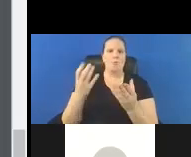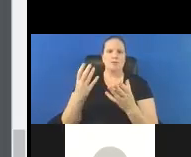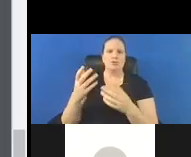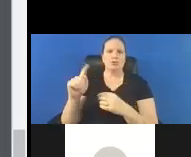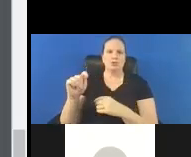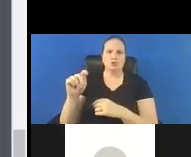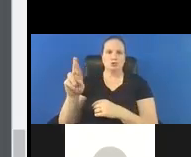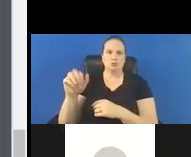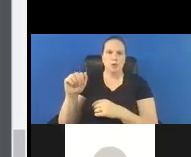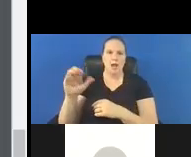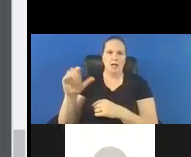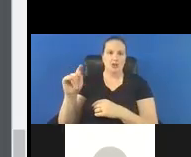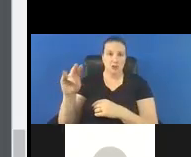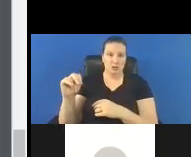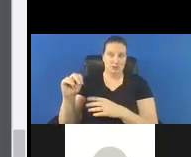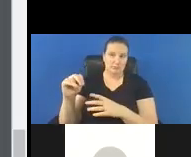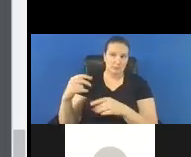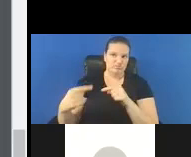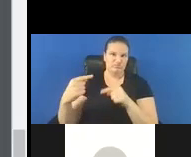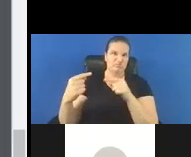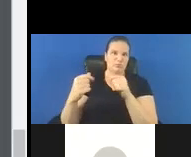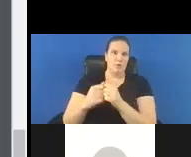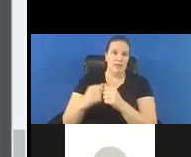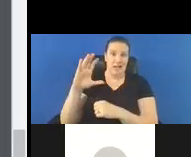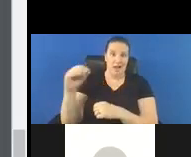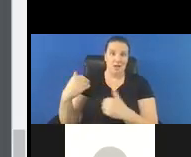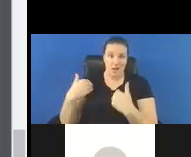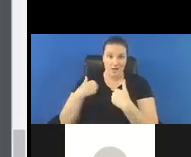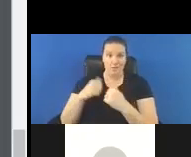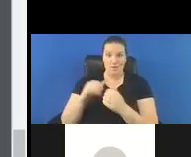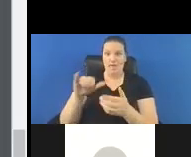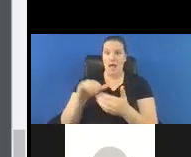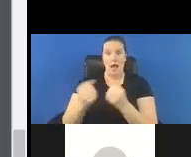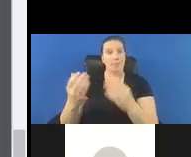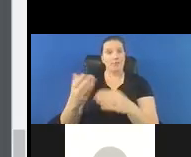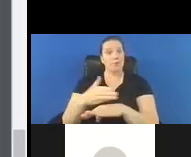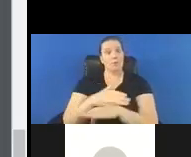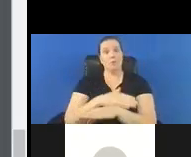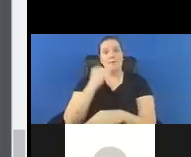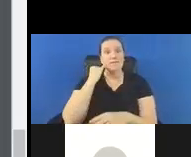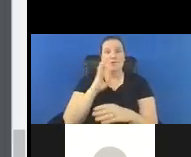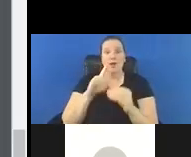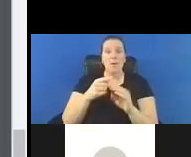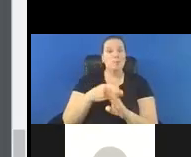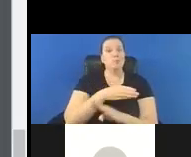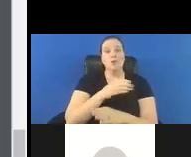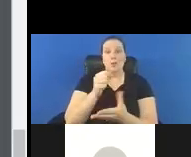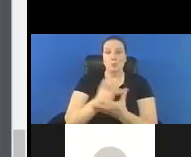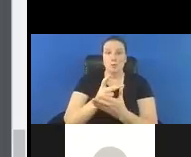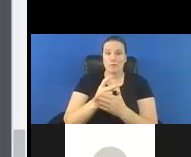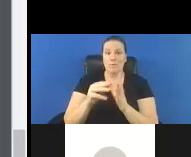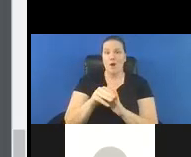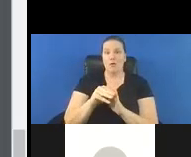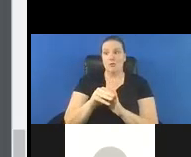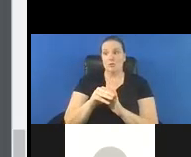traction the county would get with that and how much it would improve. But if you're talking about pre-approved model plans for middle